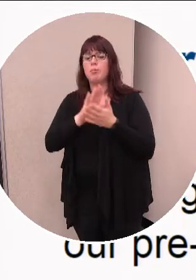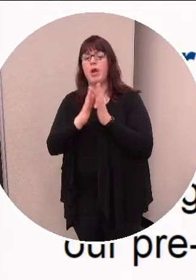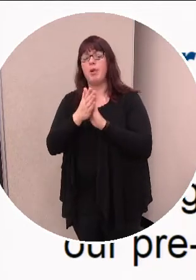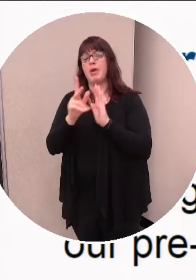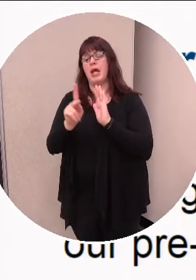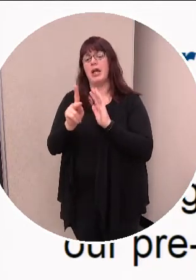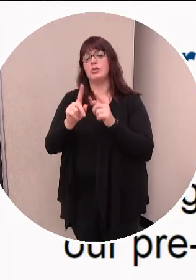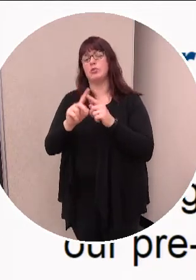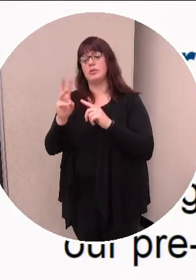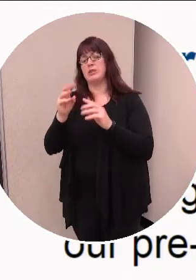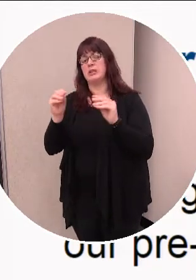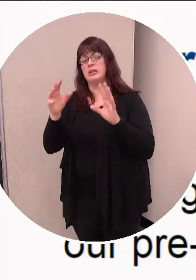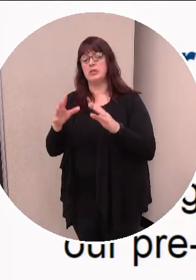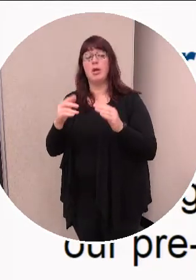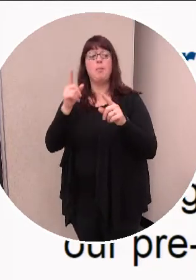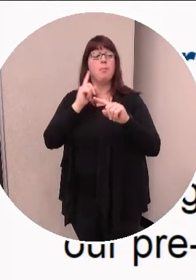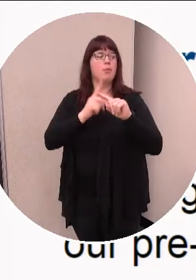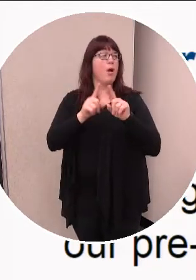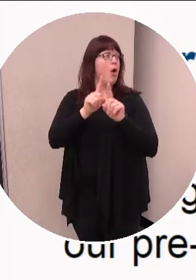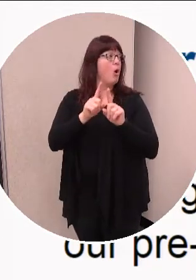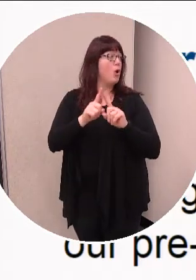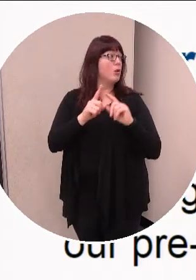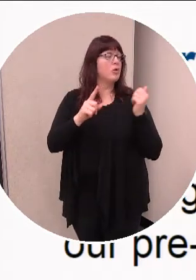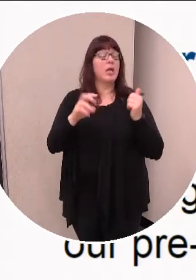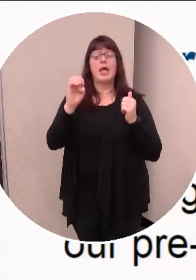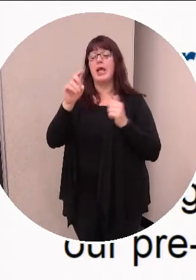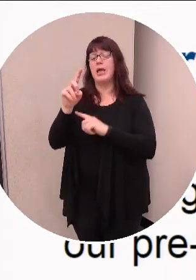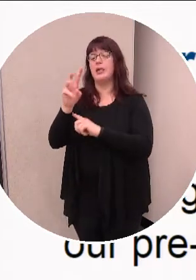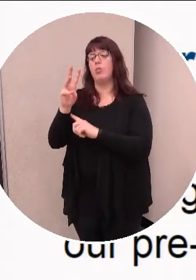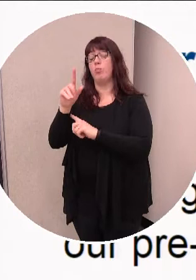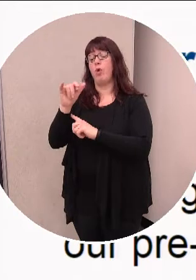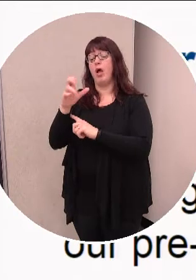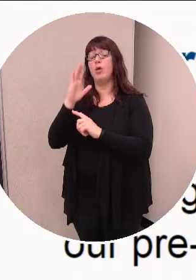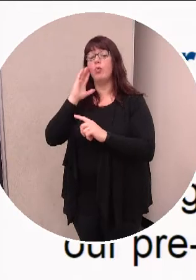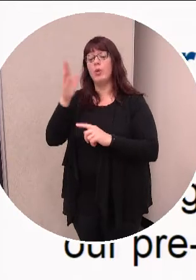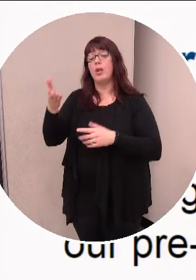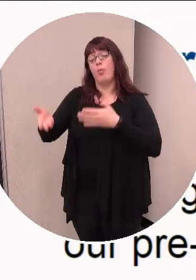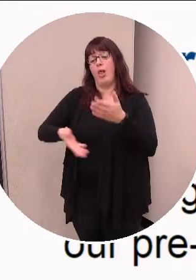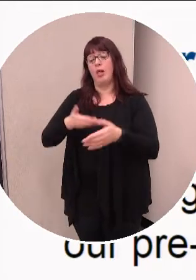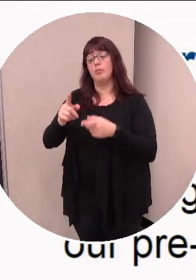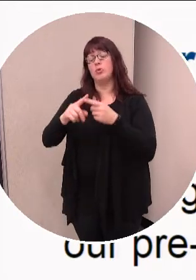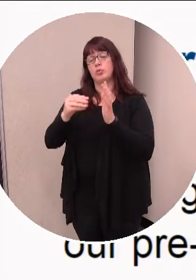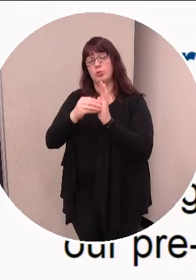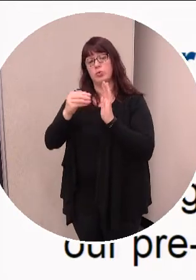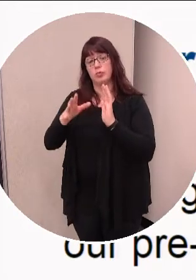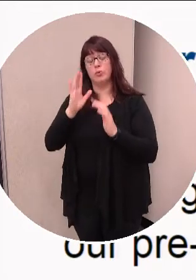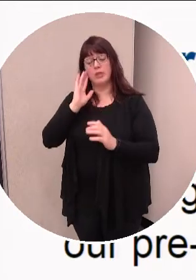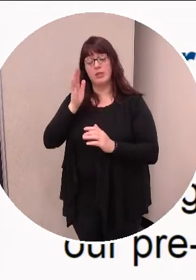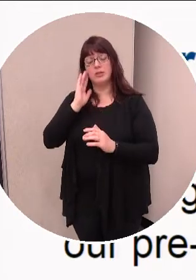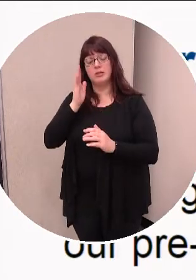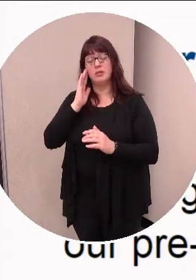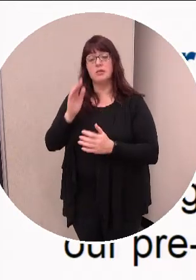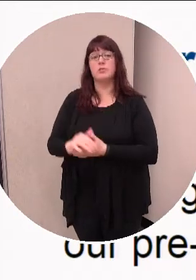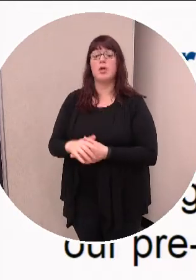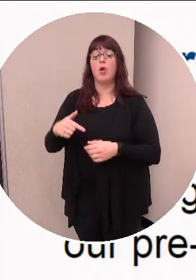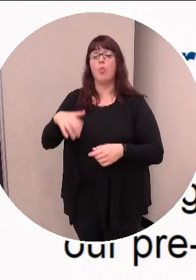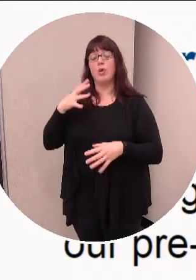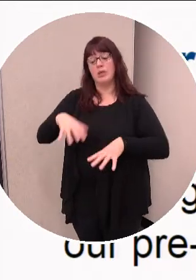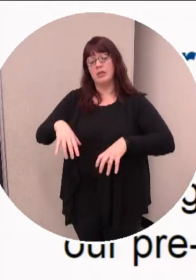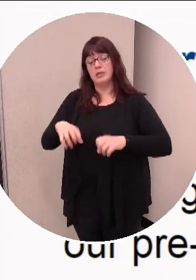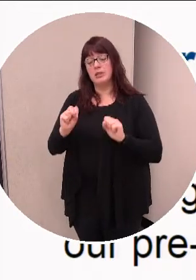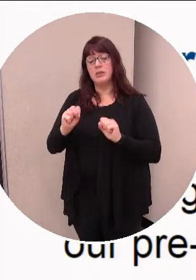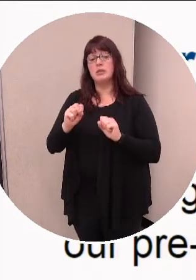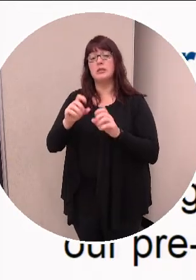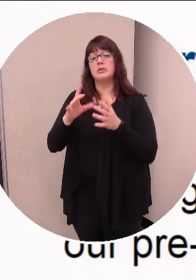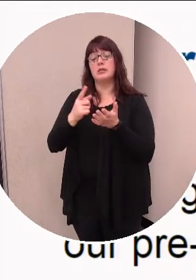Education, Ed Walsh, will be welcoming students. And we'll do a session on assessment,